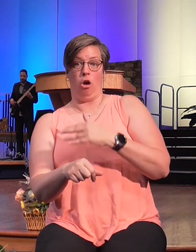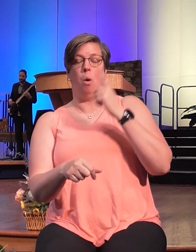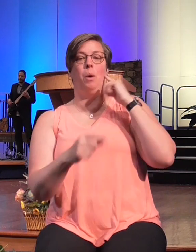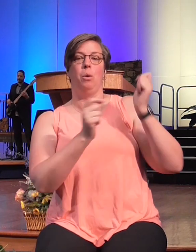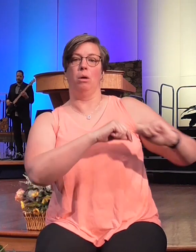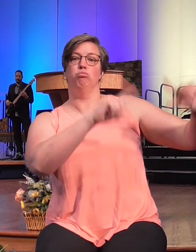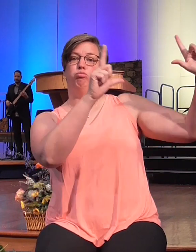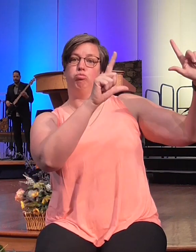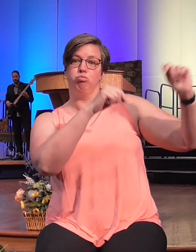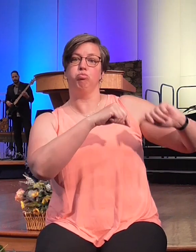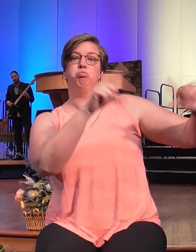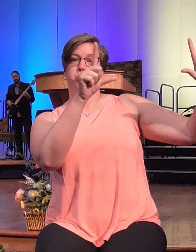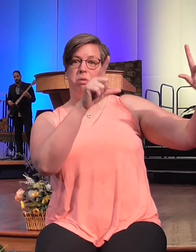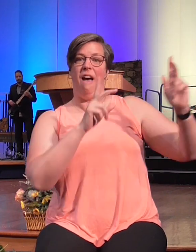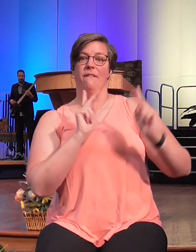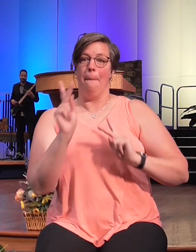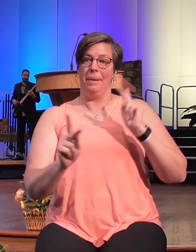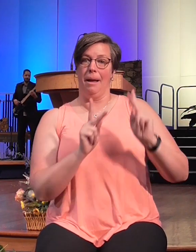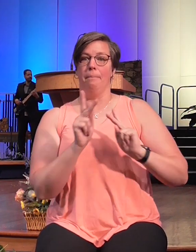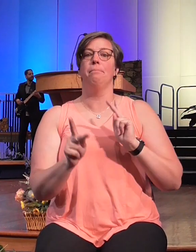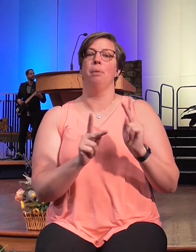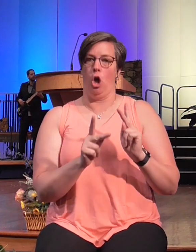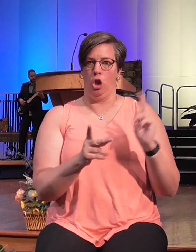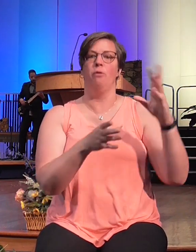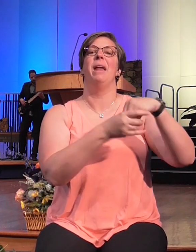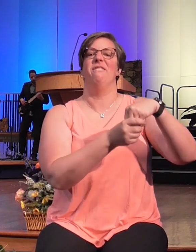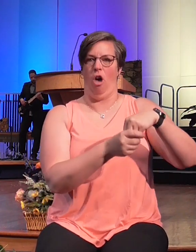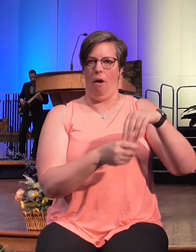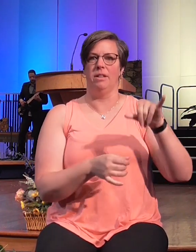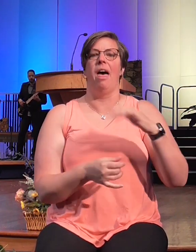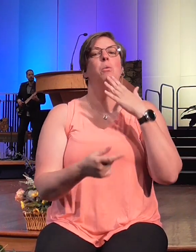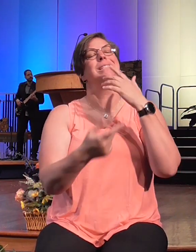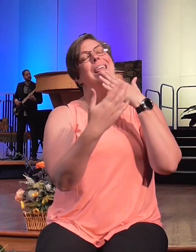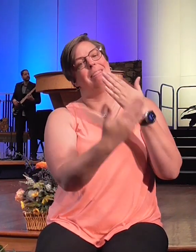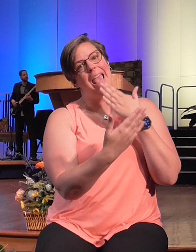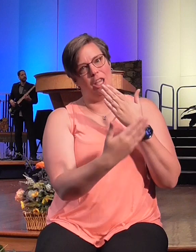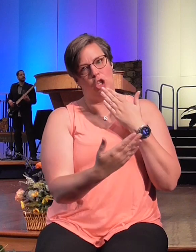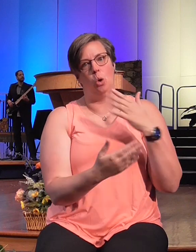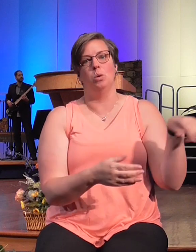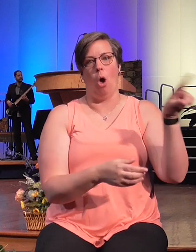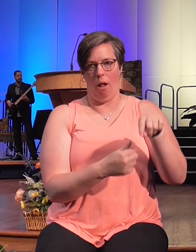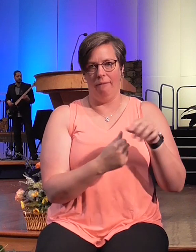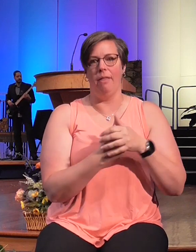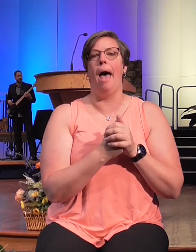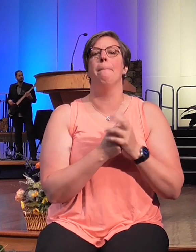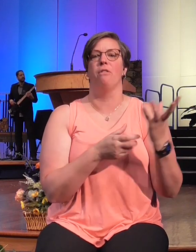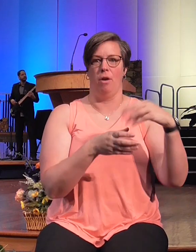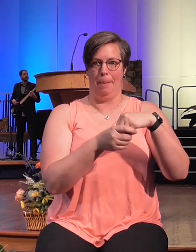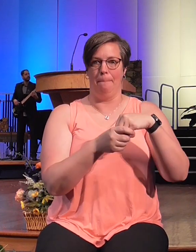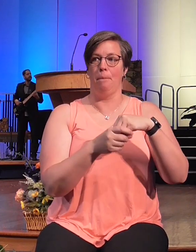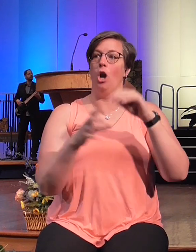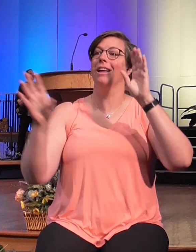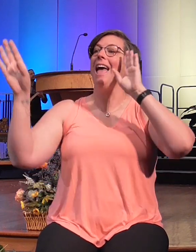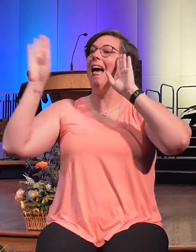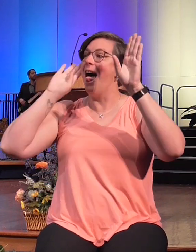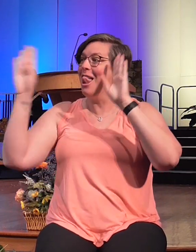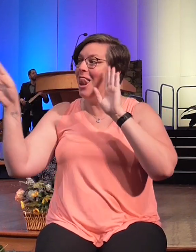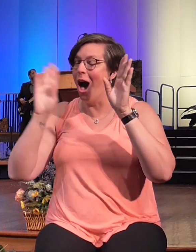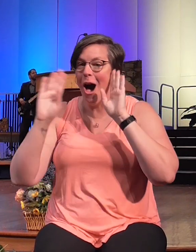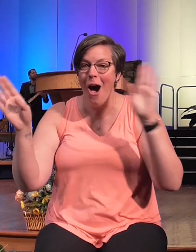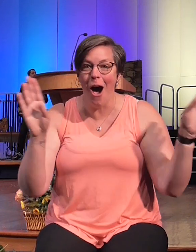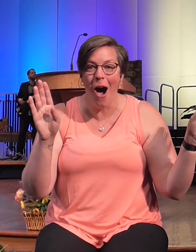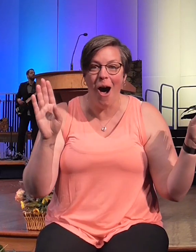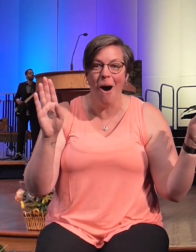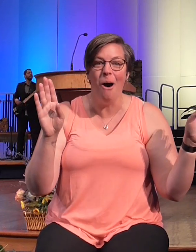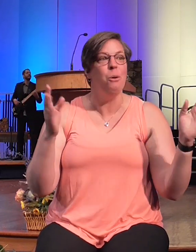of people who have participated in that. And we want to say thank you very much for being a part of it. Hello, everyone.